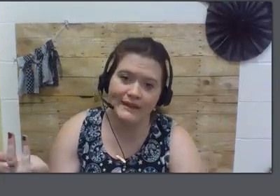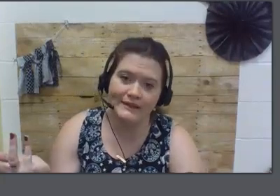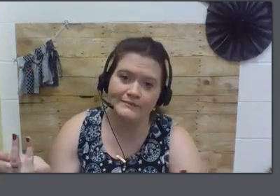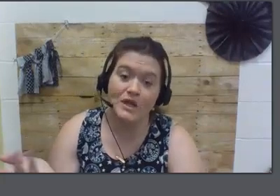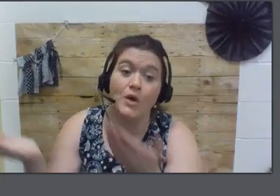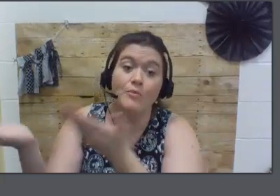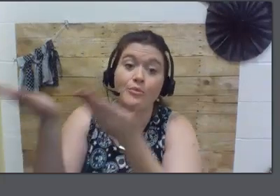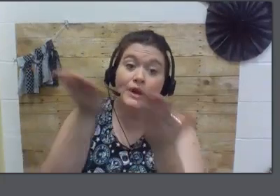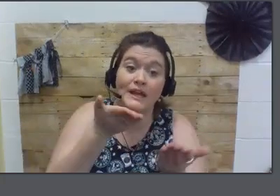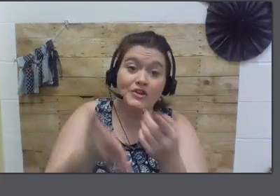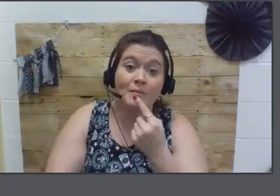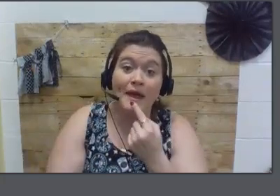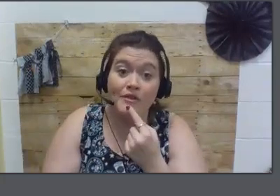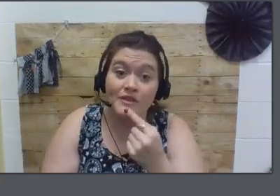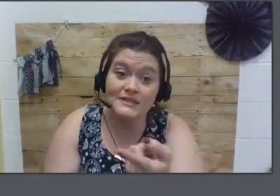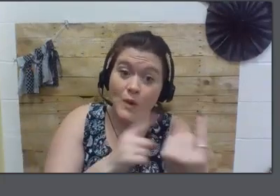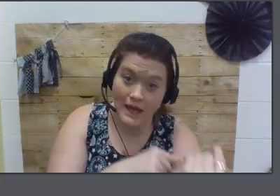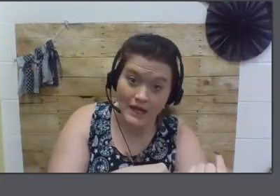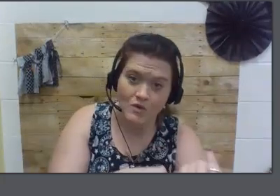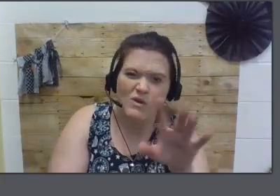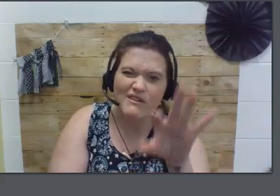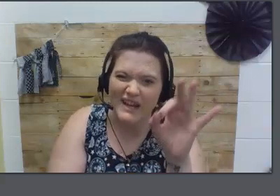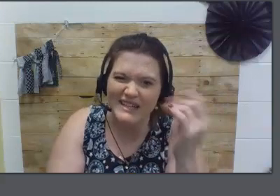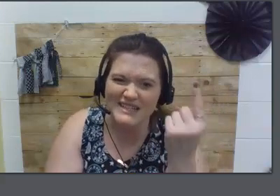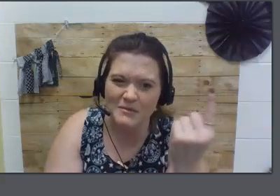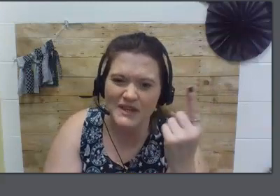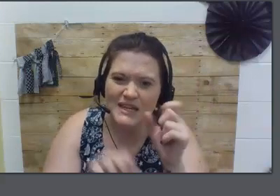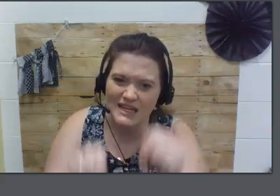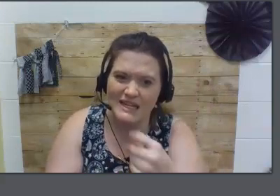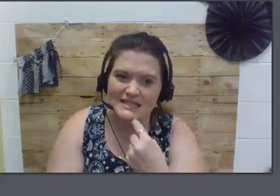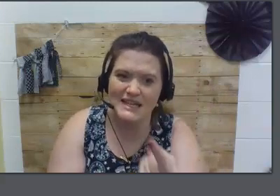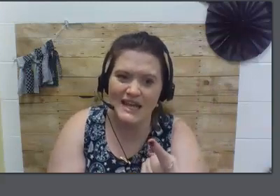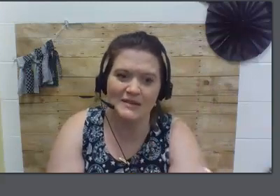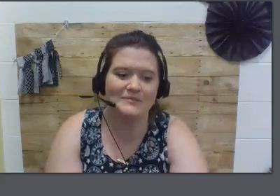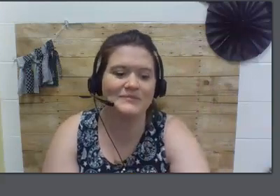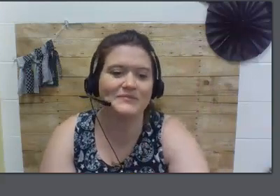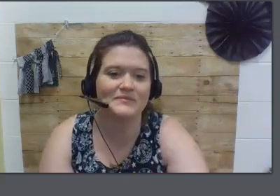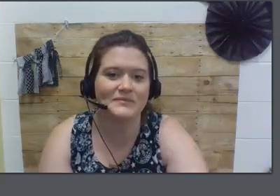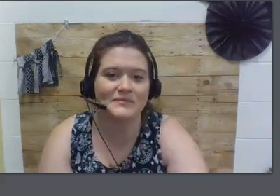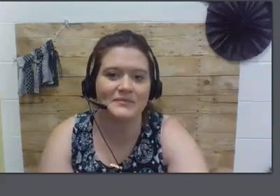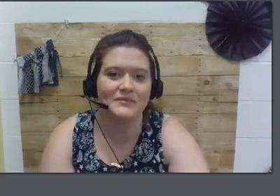Well then, bring your mouth this way. We'll find it something it can say.